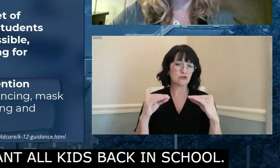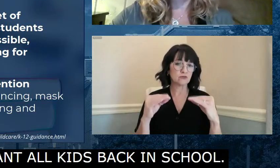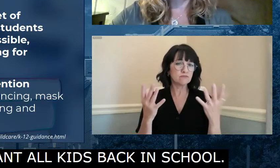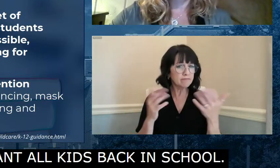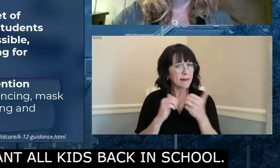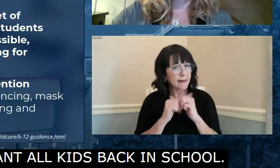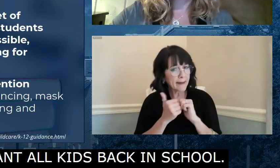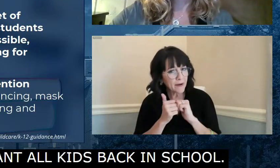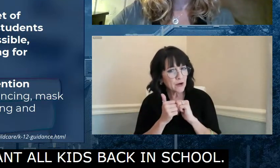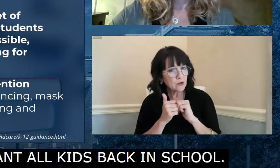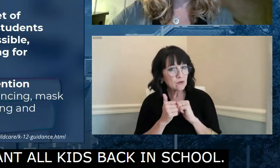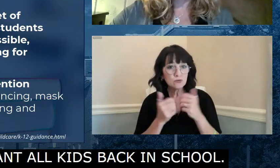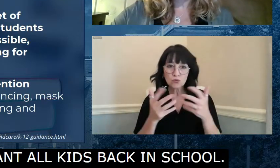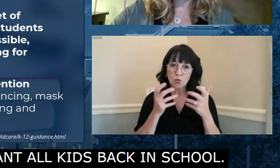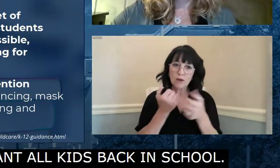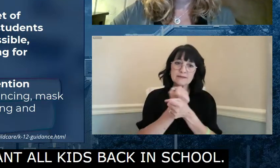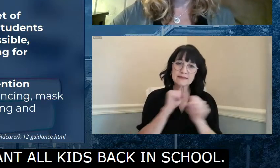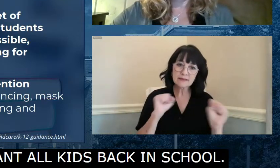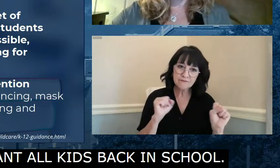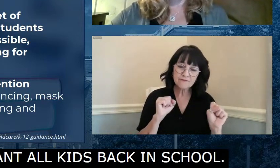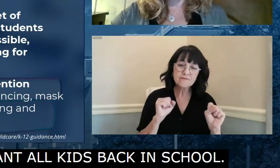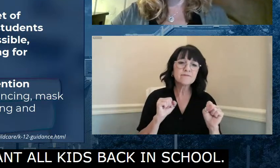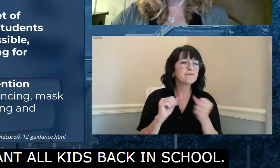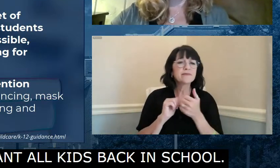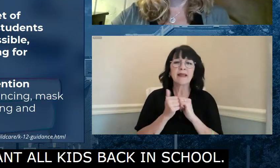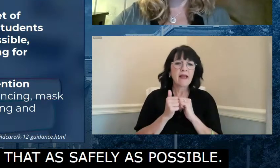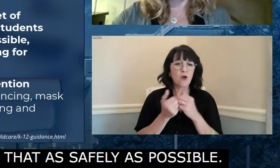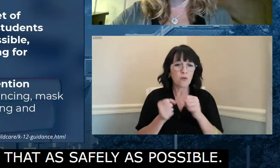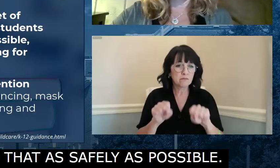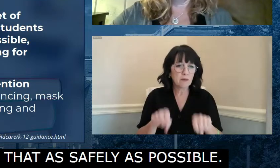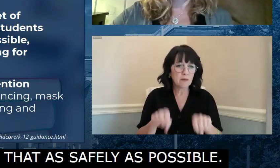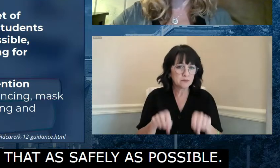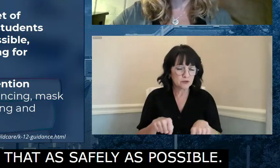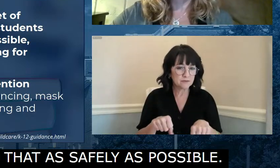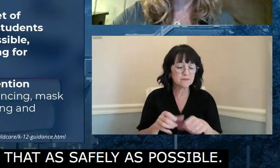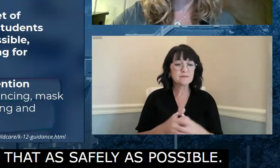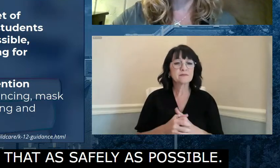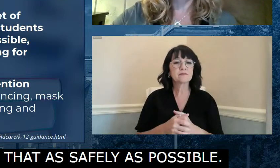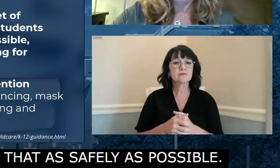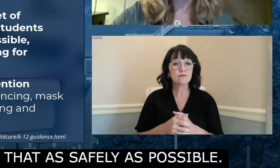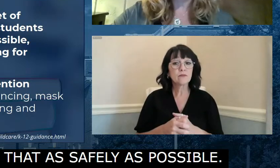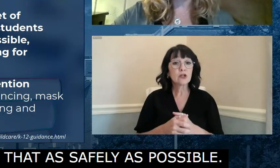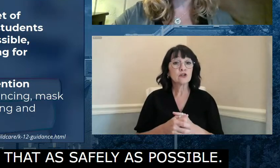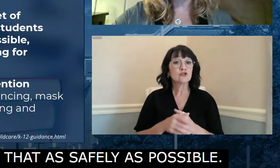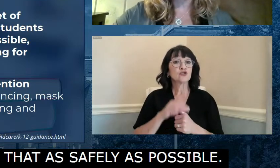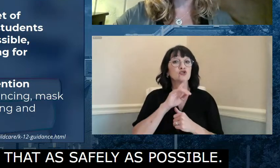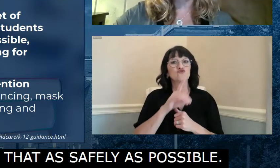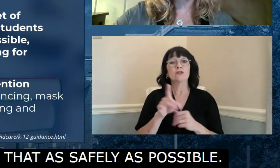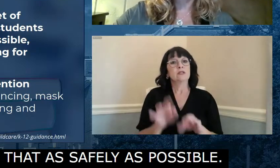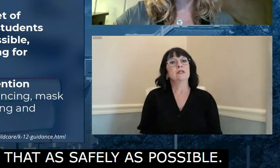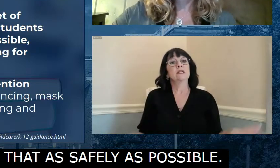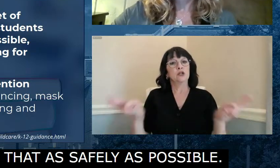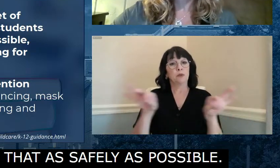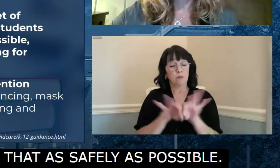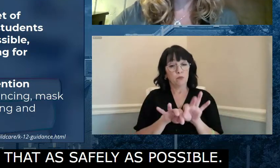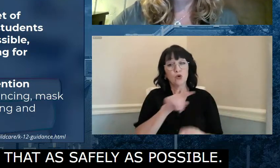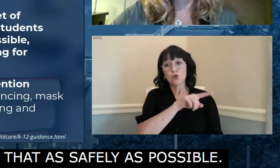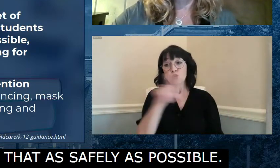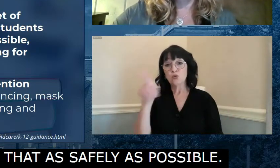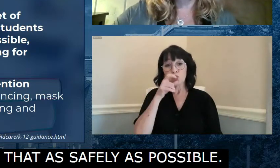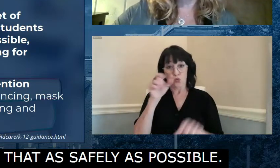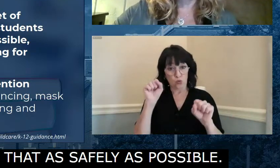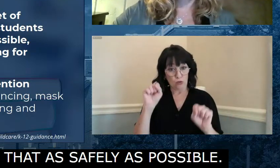as possible? So the key takeaways are vaccination of eligible individuals